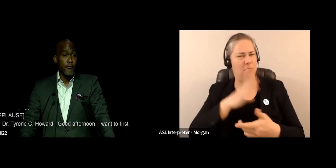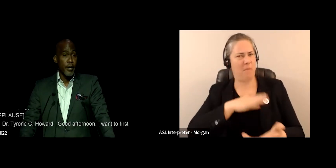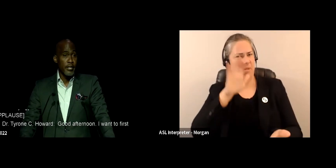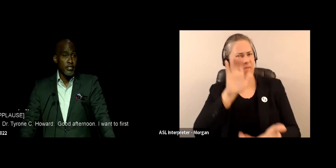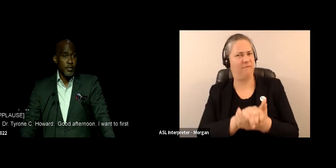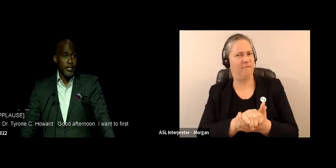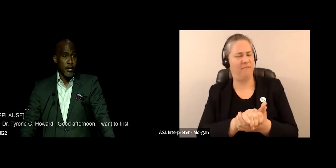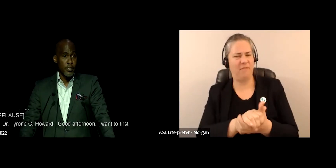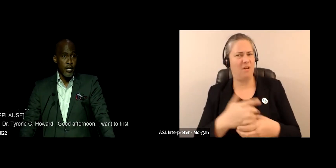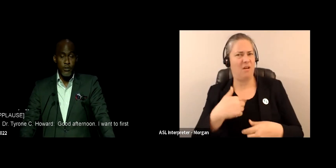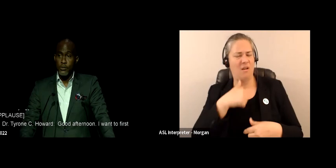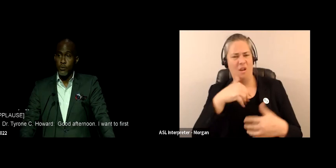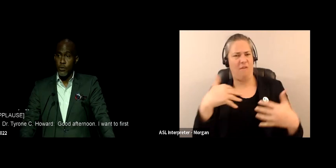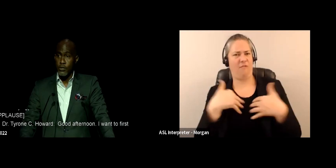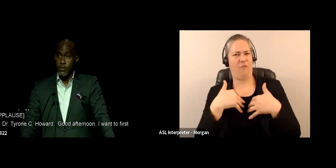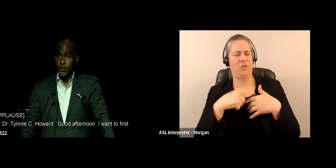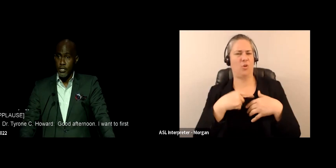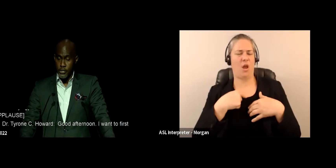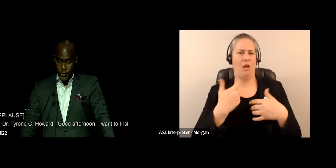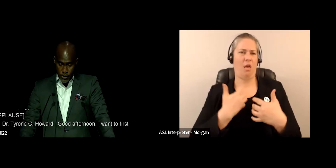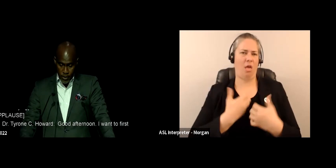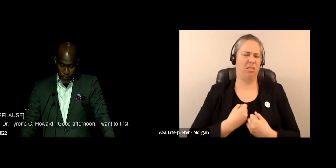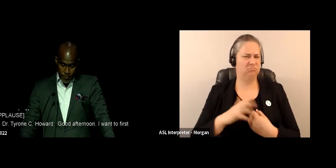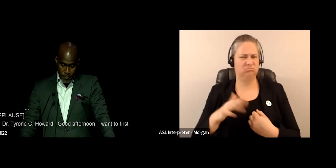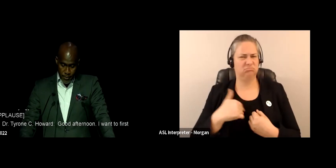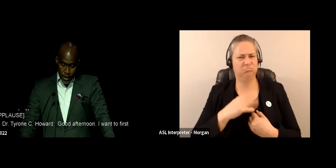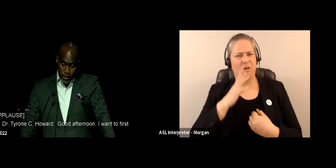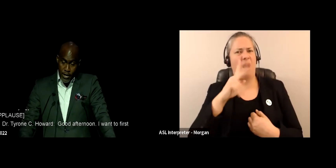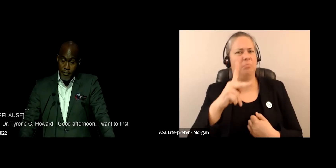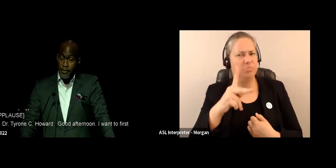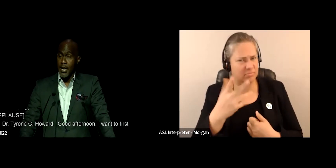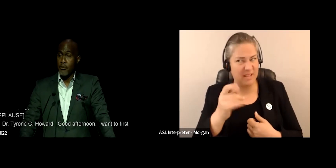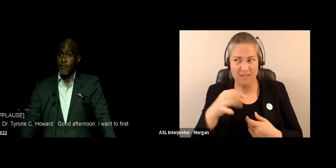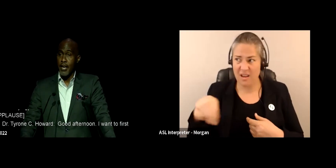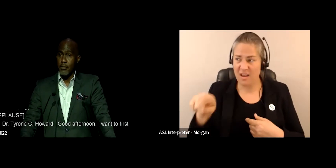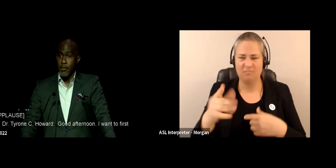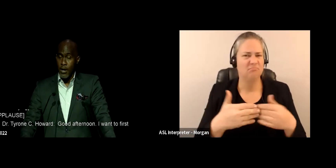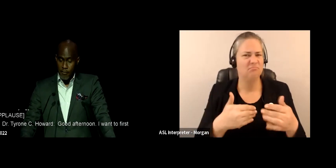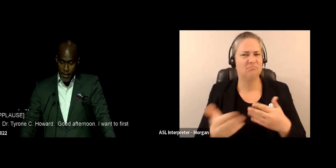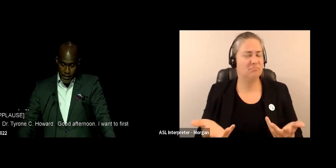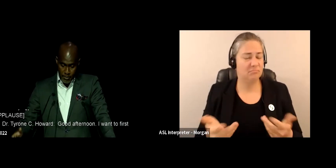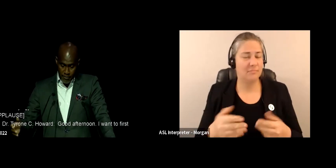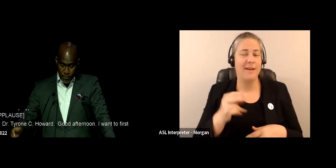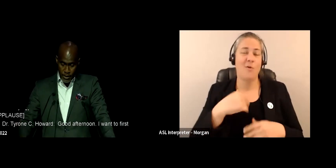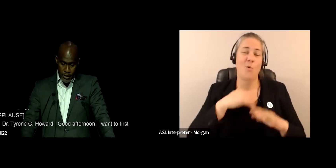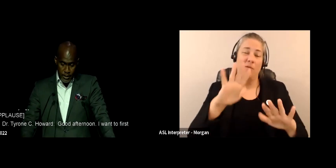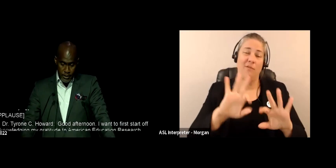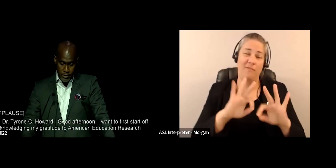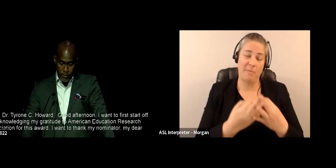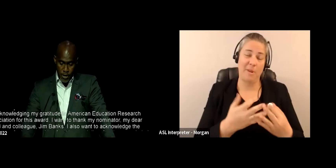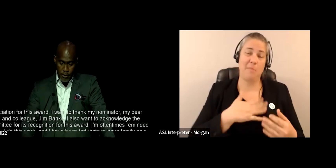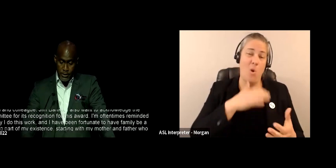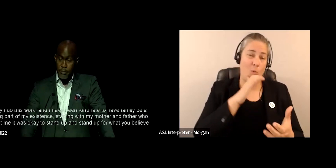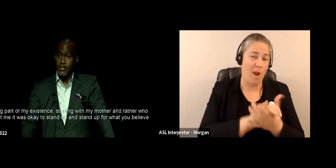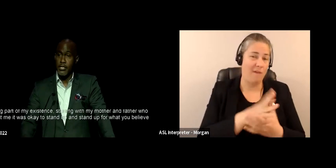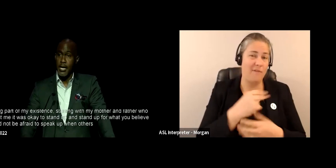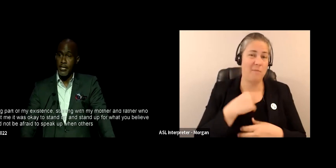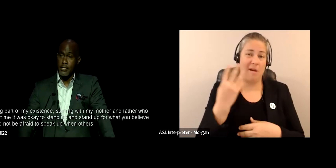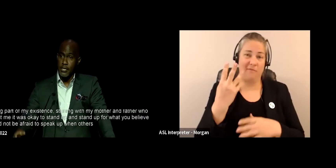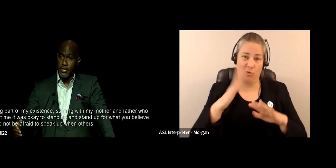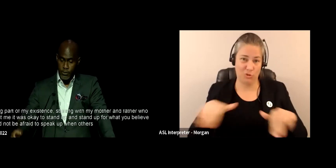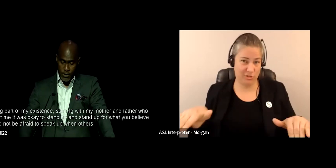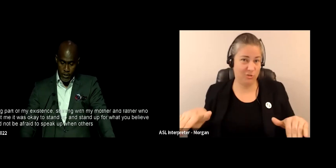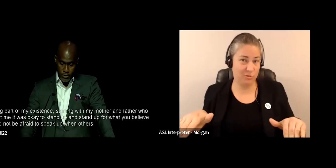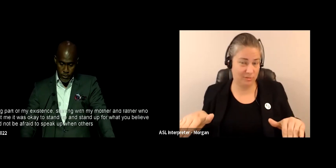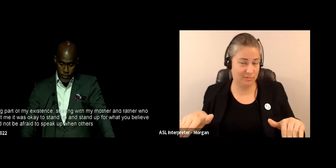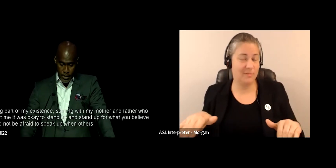not be afraid to speak up when others weren't willing to do so. Also, I have a phenomenal family, my wife, Maisha, my 4 kids, Jabari, Jamila, Jelani,